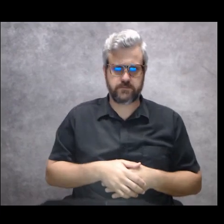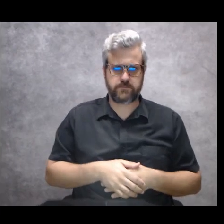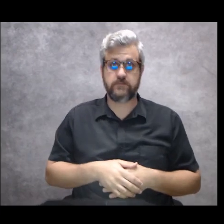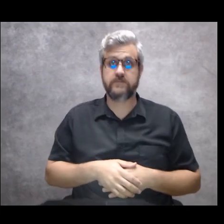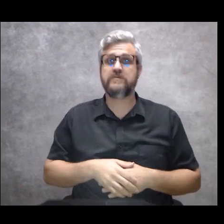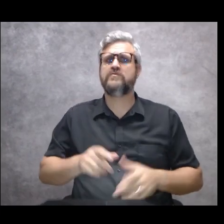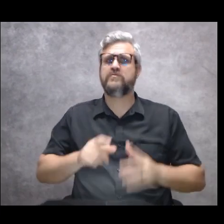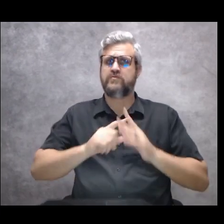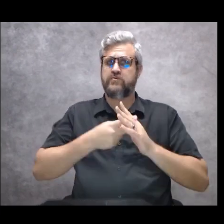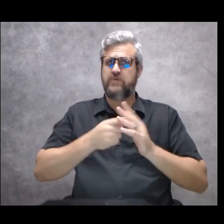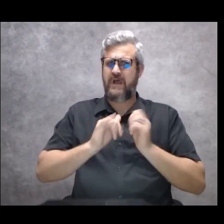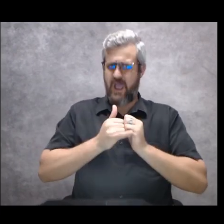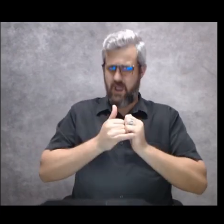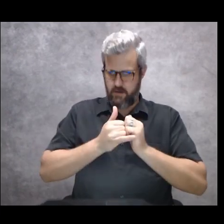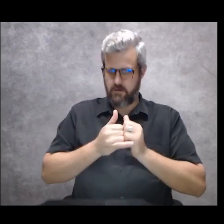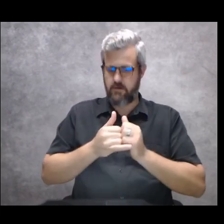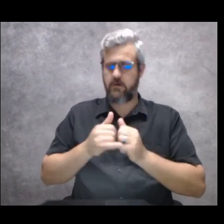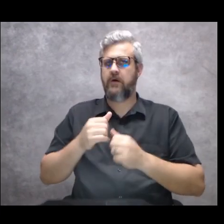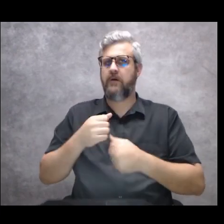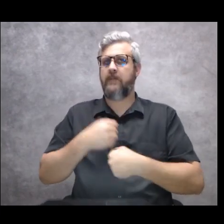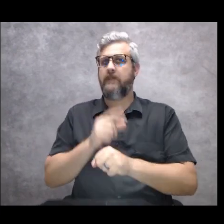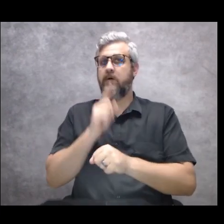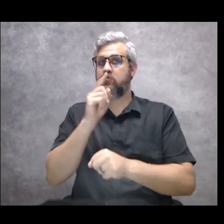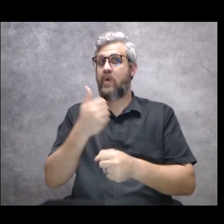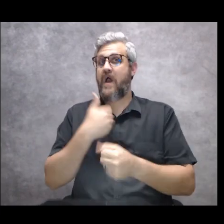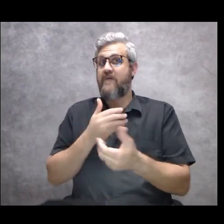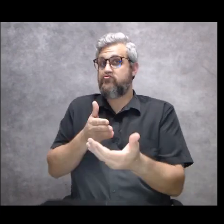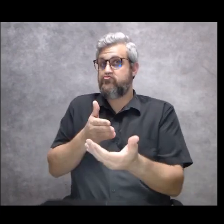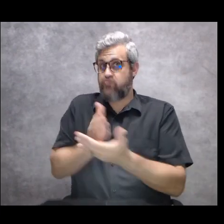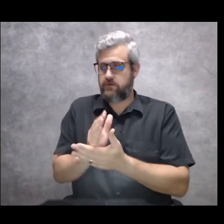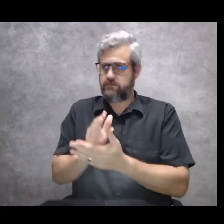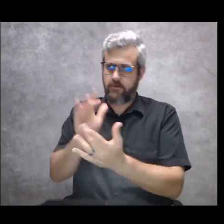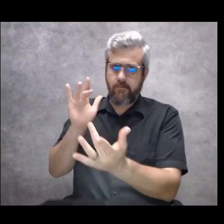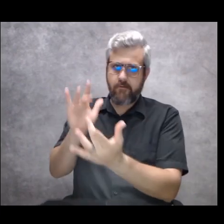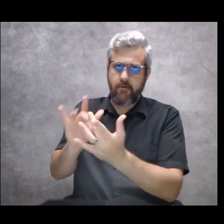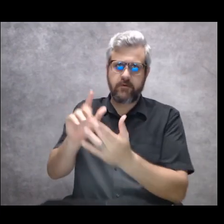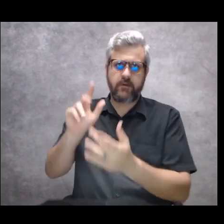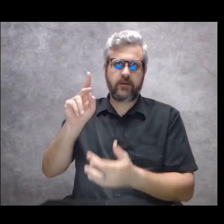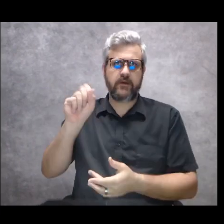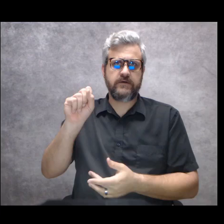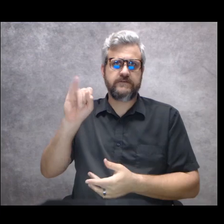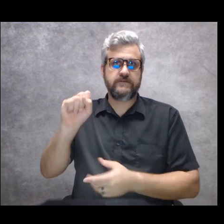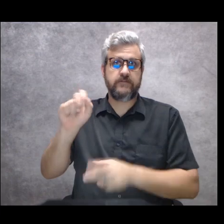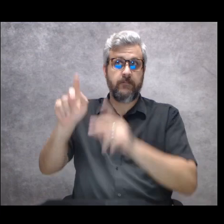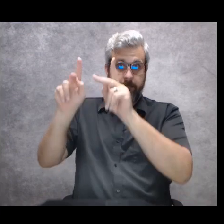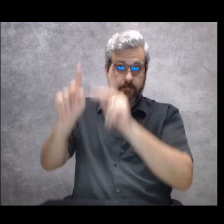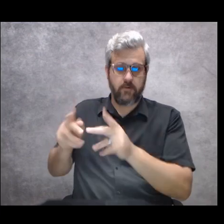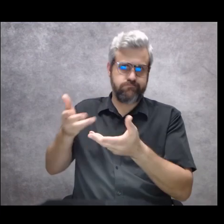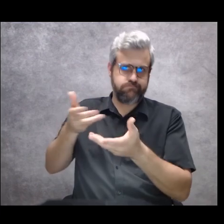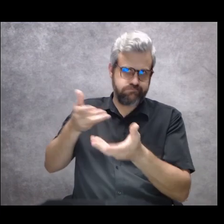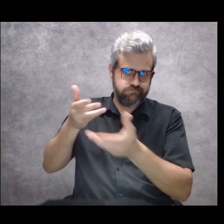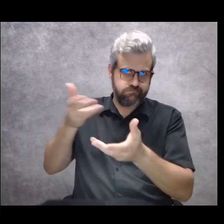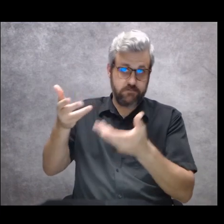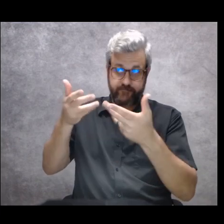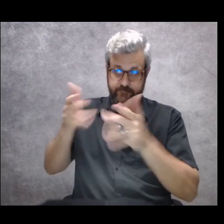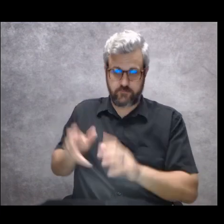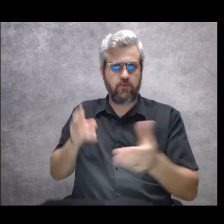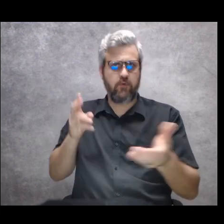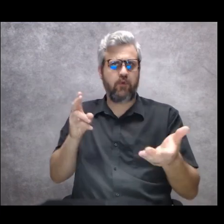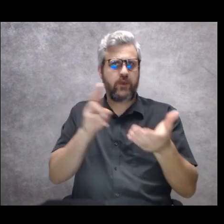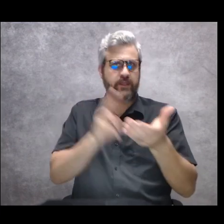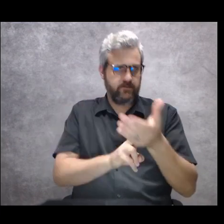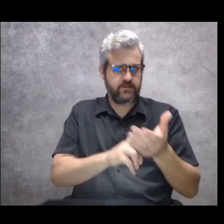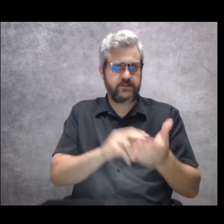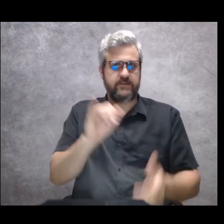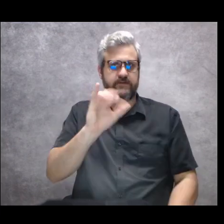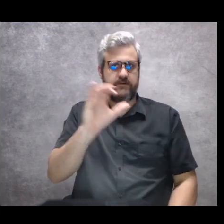To get started, secure the necessary rights or contact your CASIS person to work with you. Log into Infinite